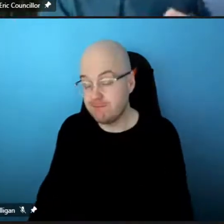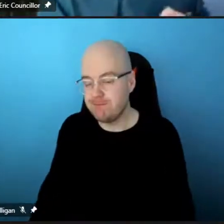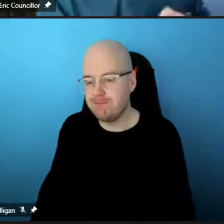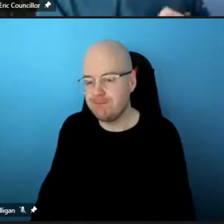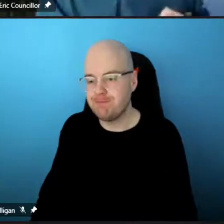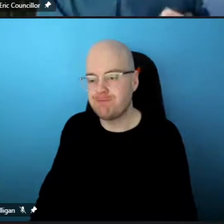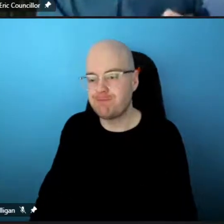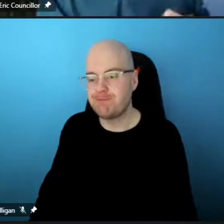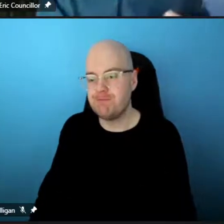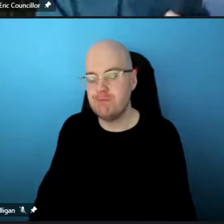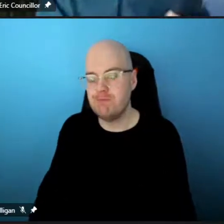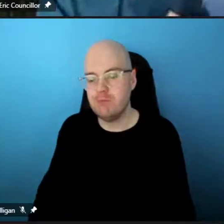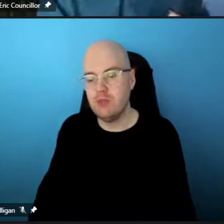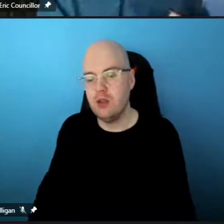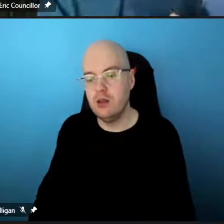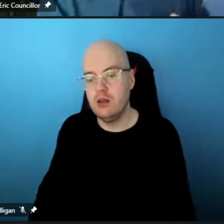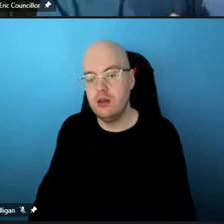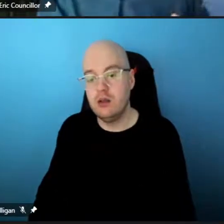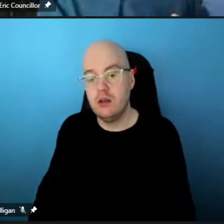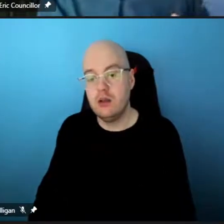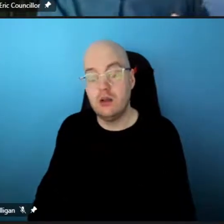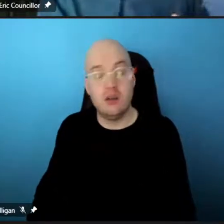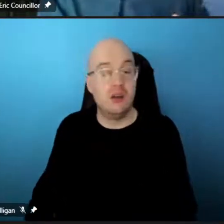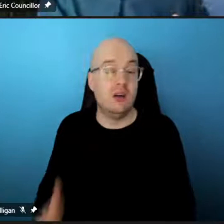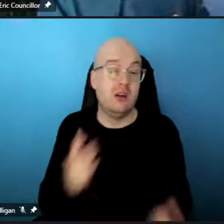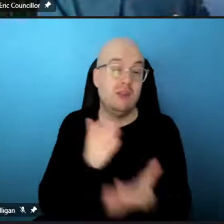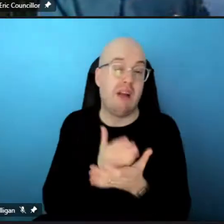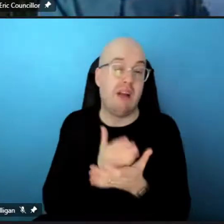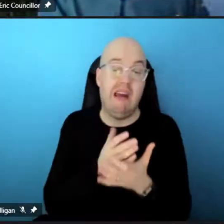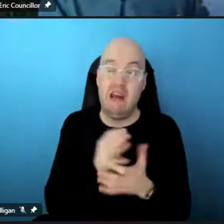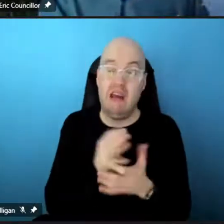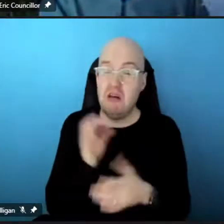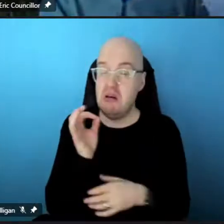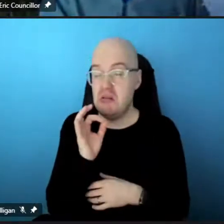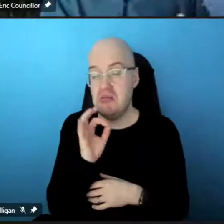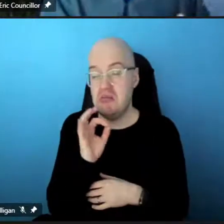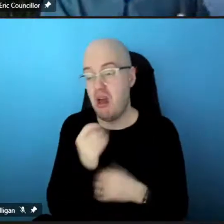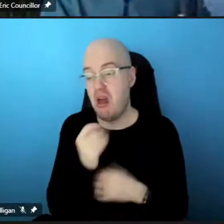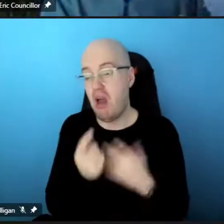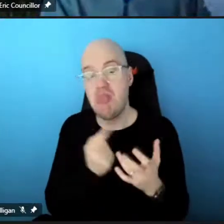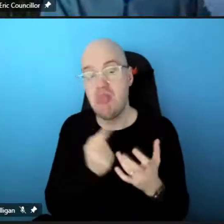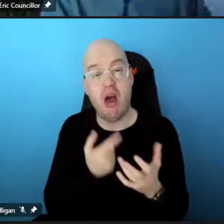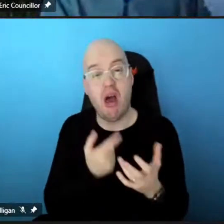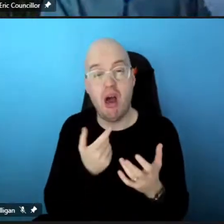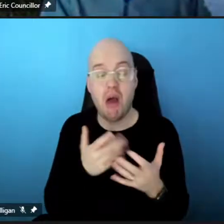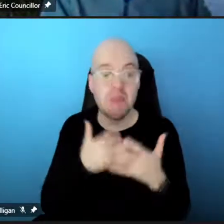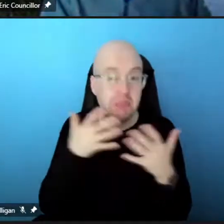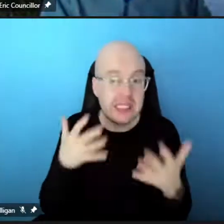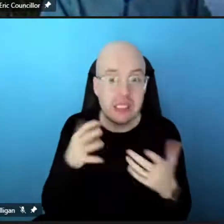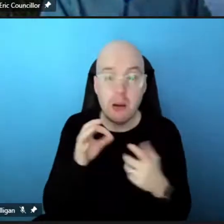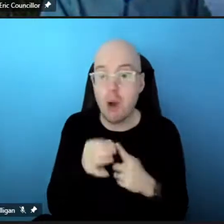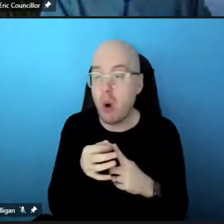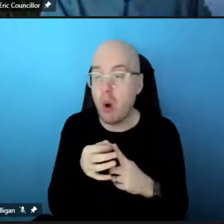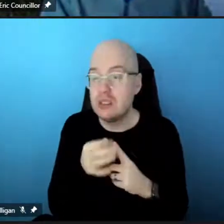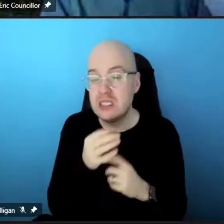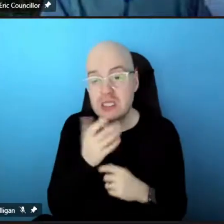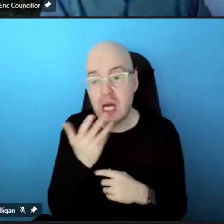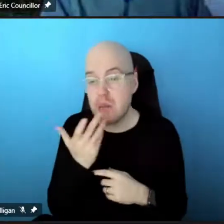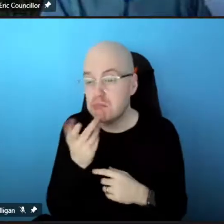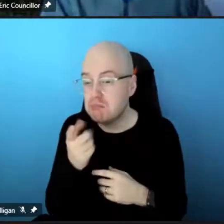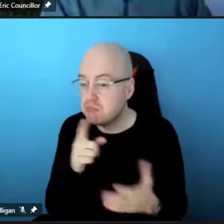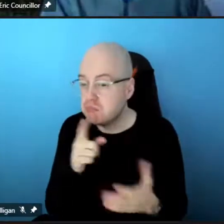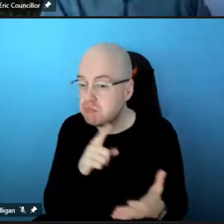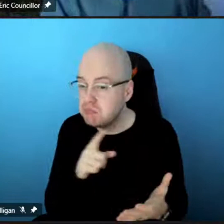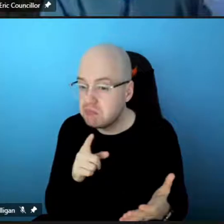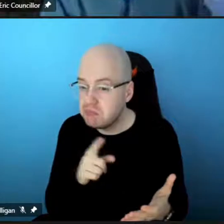Aside from that, there are not really any other significant points in this work. There's some brief